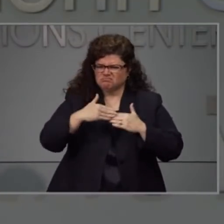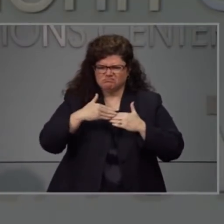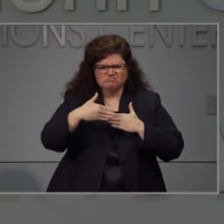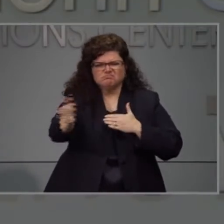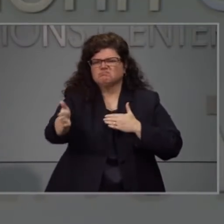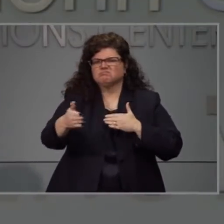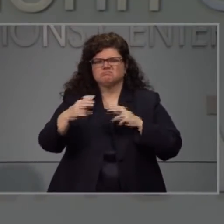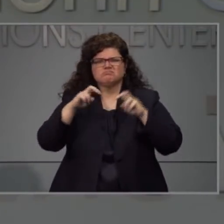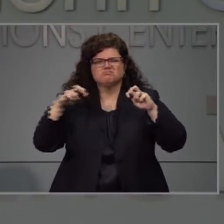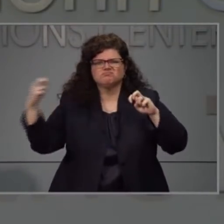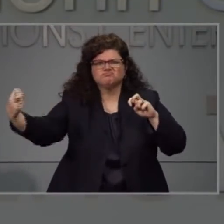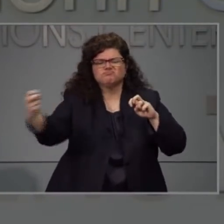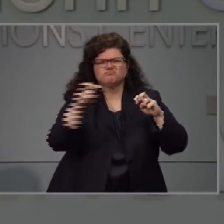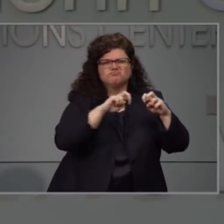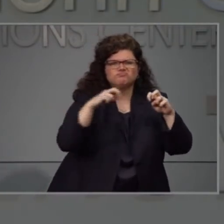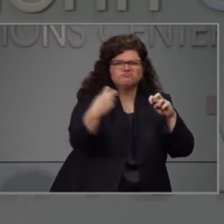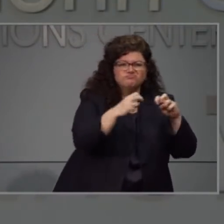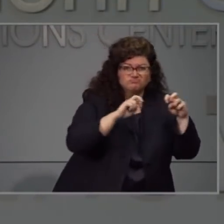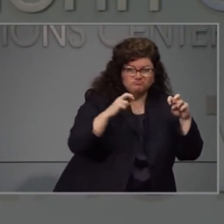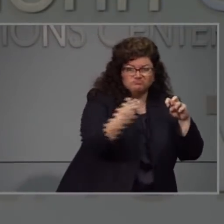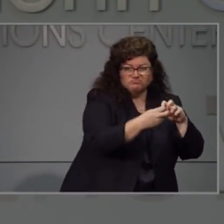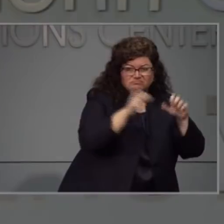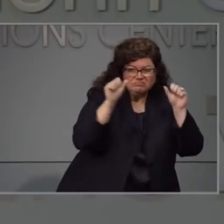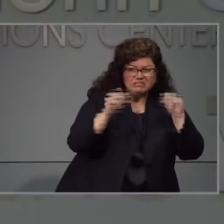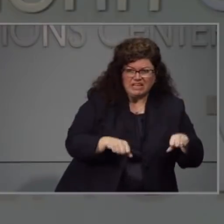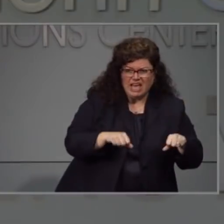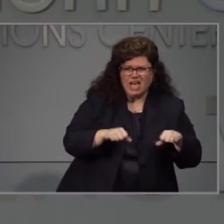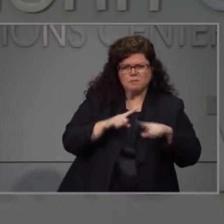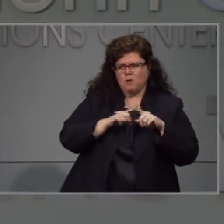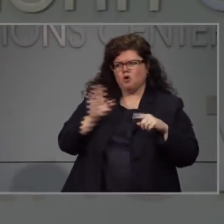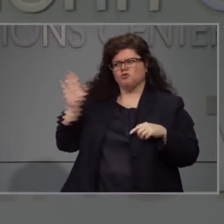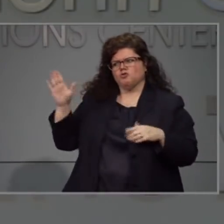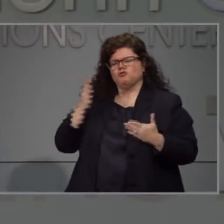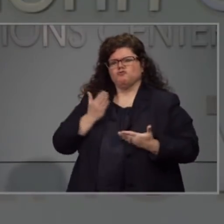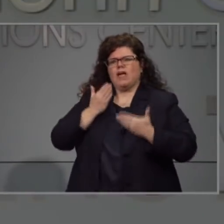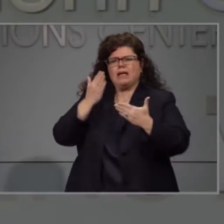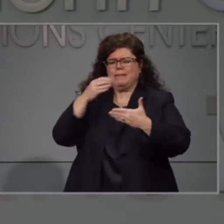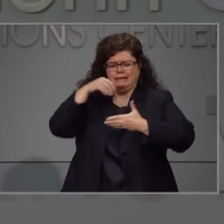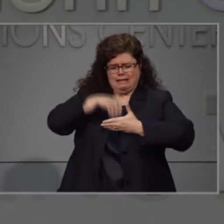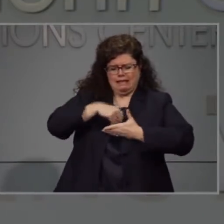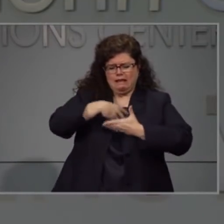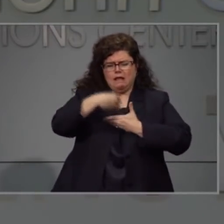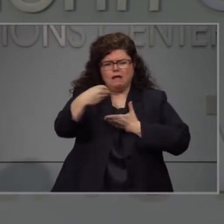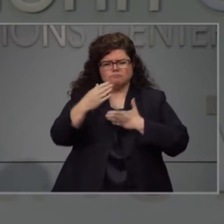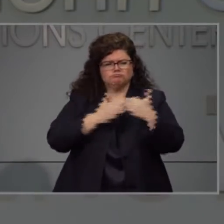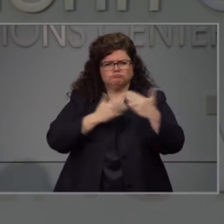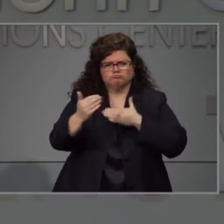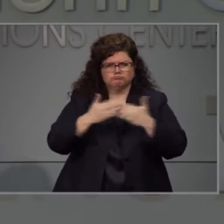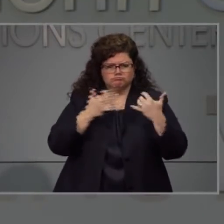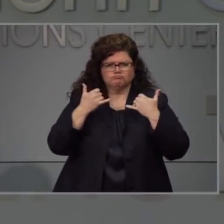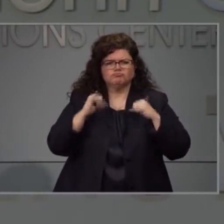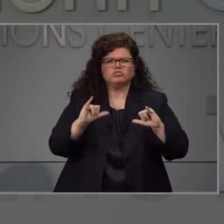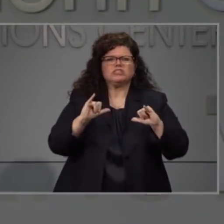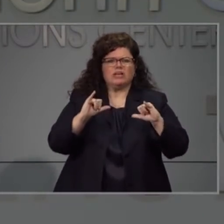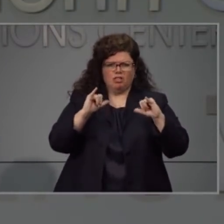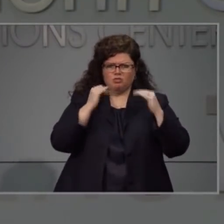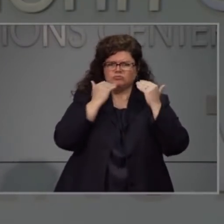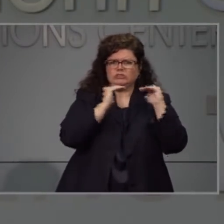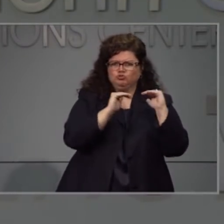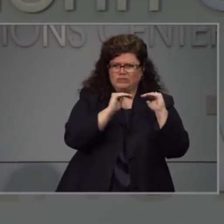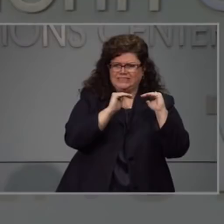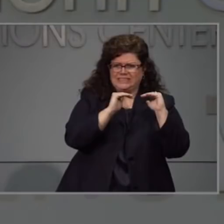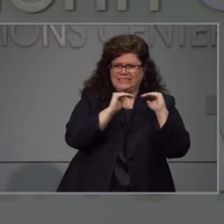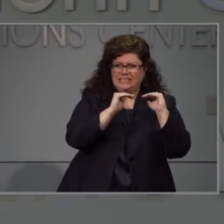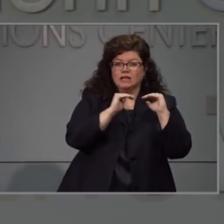restrictions at restaurants about social distancing and cleaning, how is that going to be regulated, or is it only going to be complaint